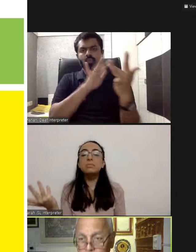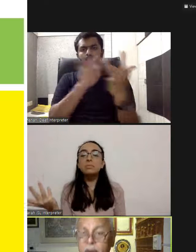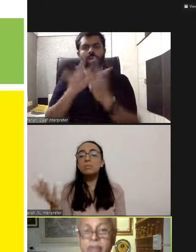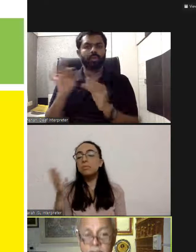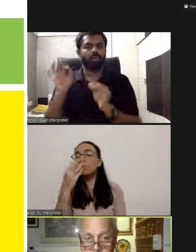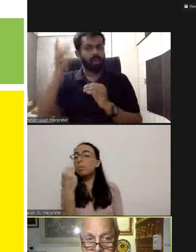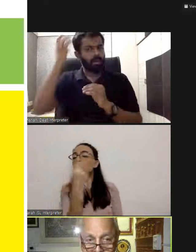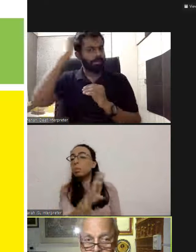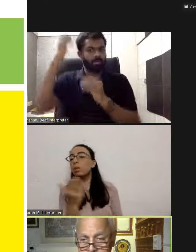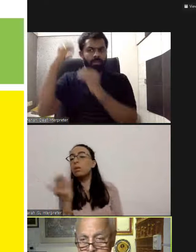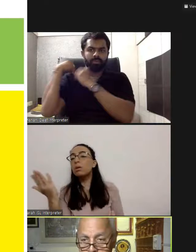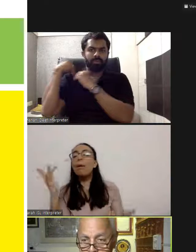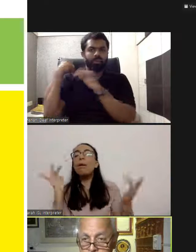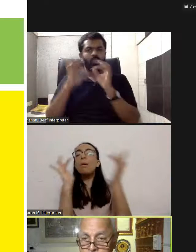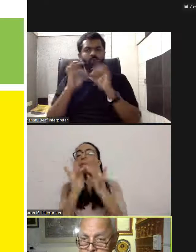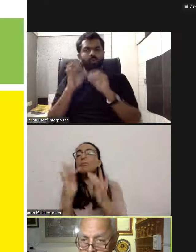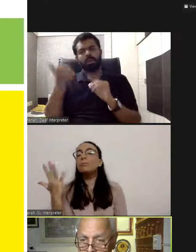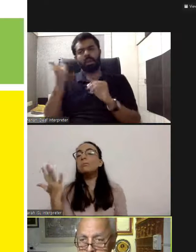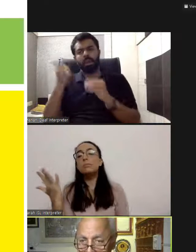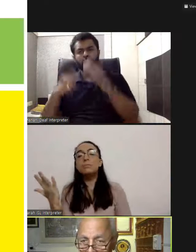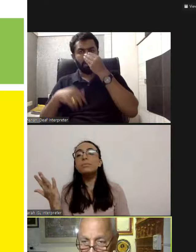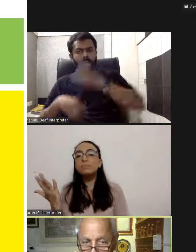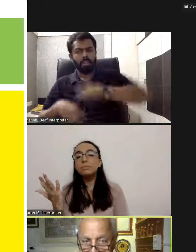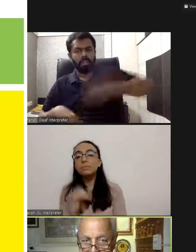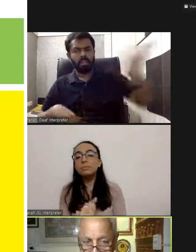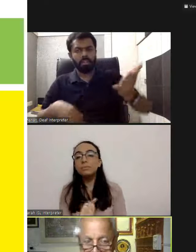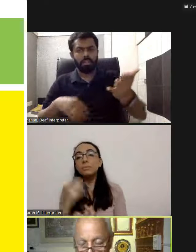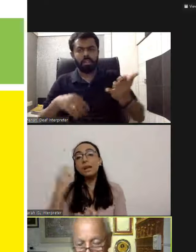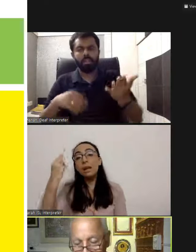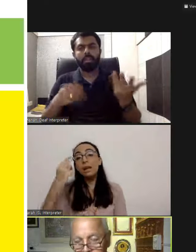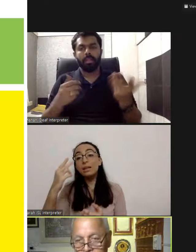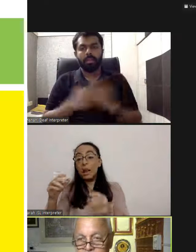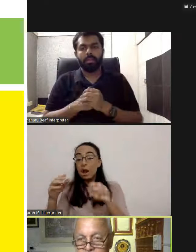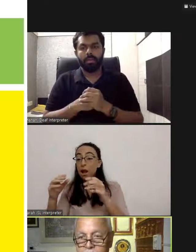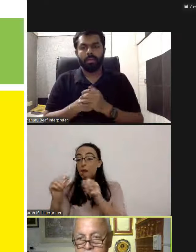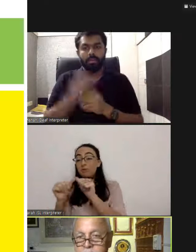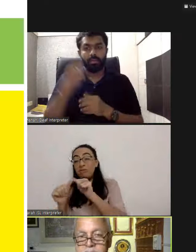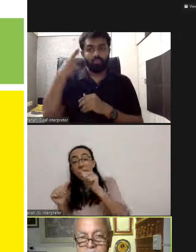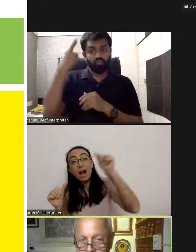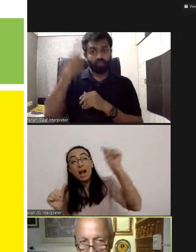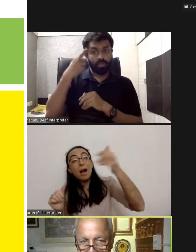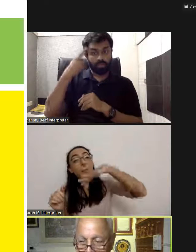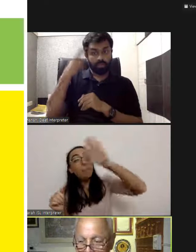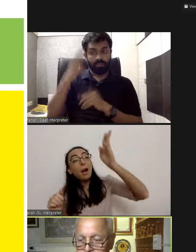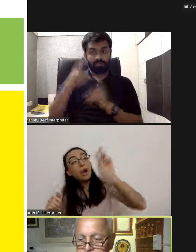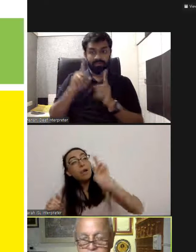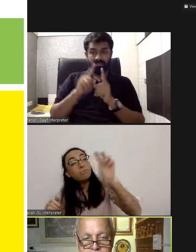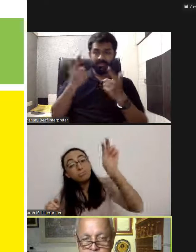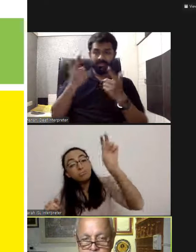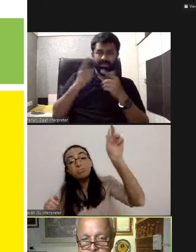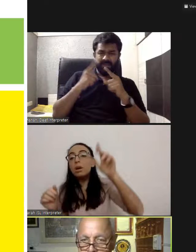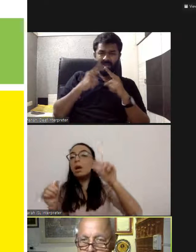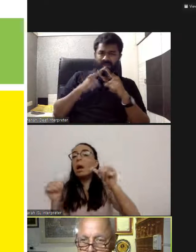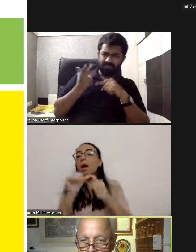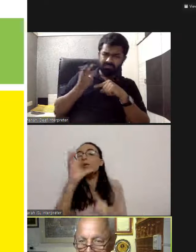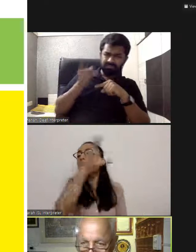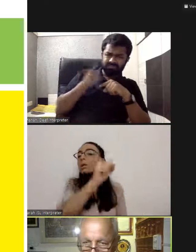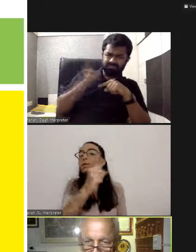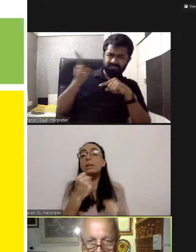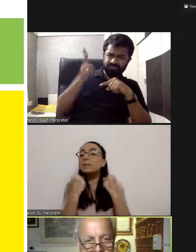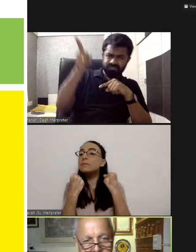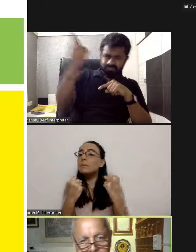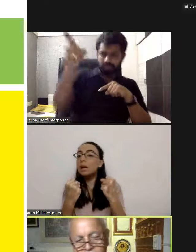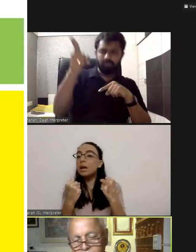don't often get in touch with these people because of accessibility. They are also isolated. It's not easy to reach these